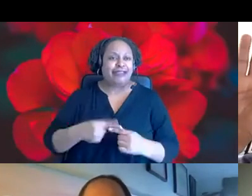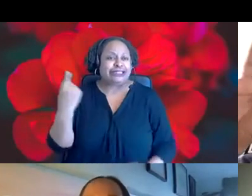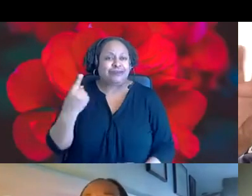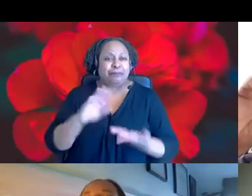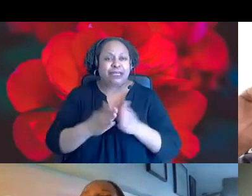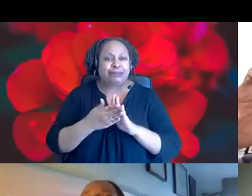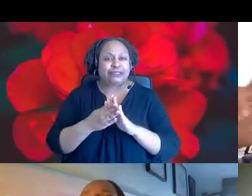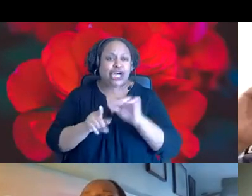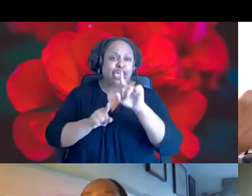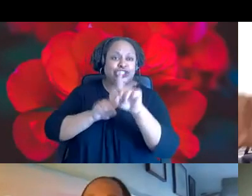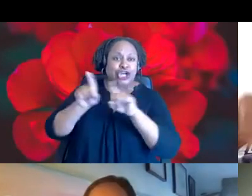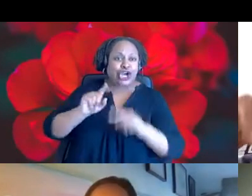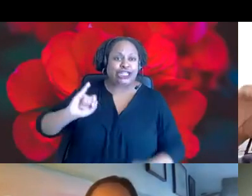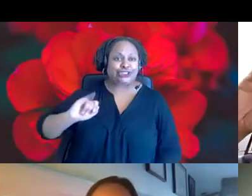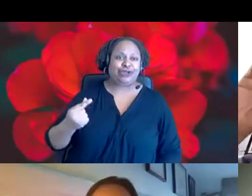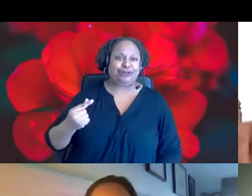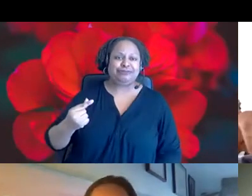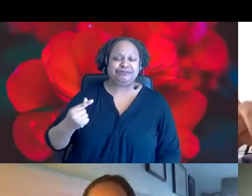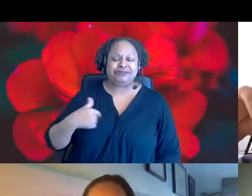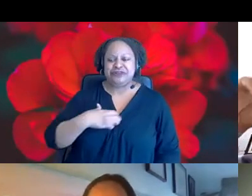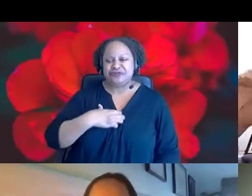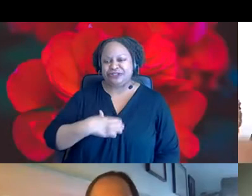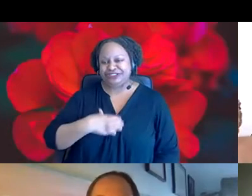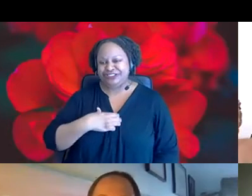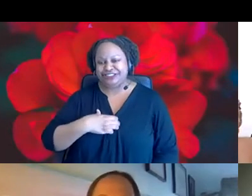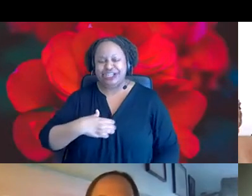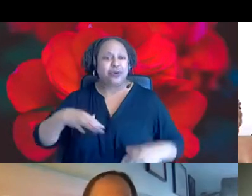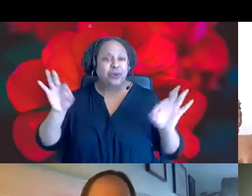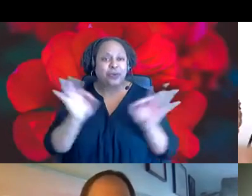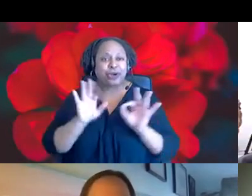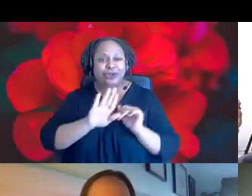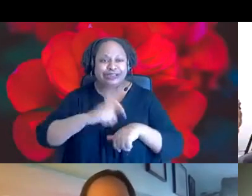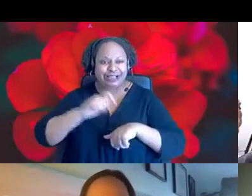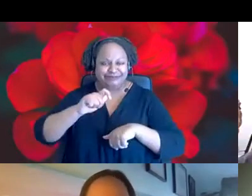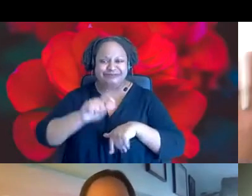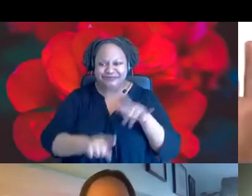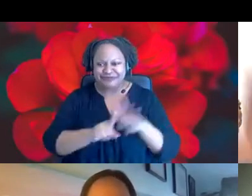star. I think that would really make this worth everyone's time.